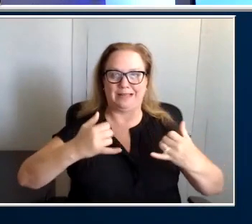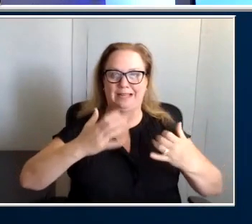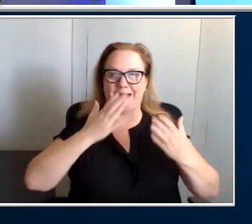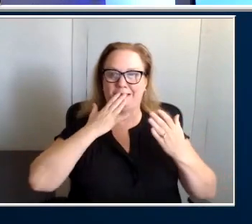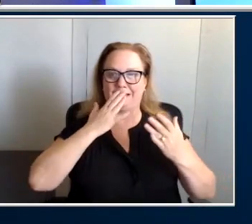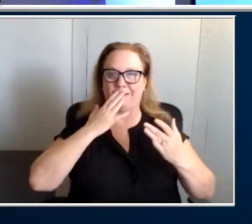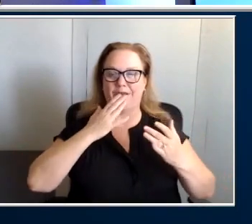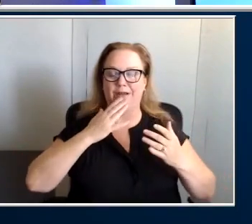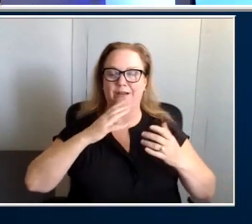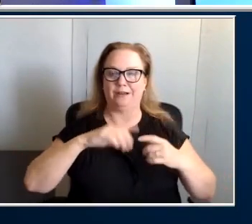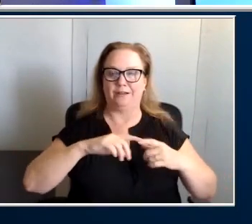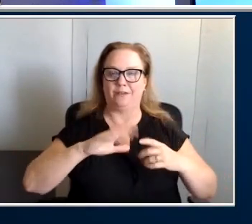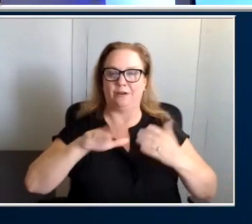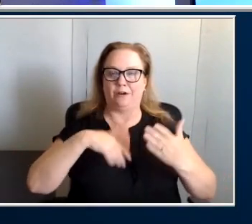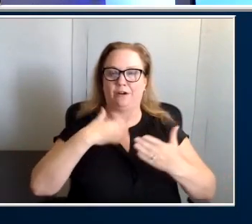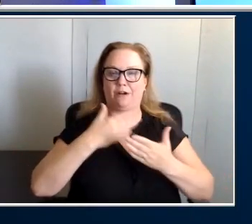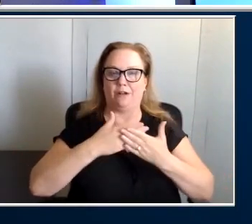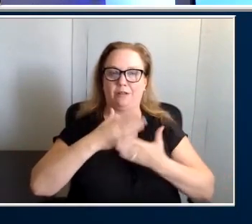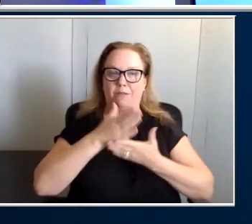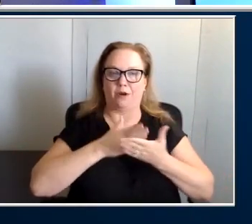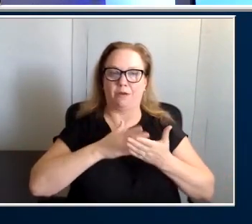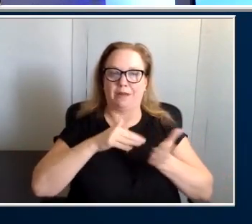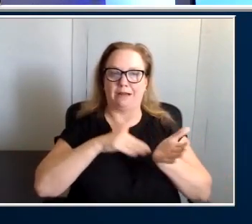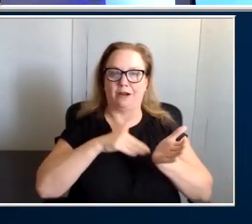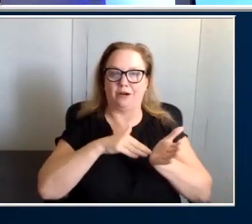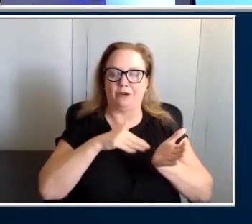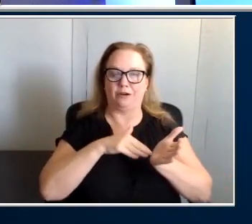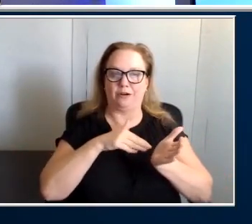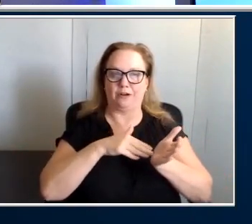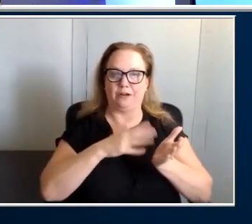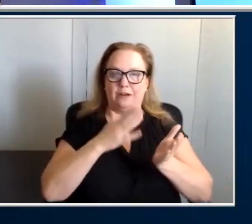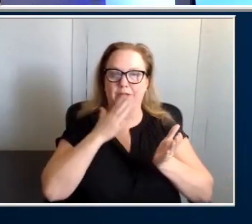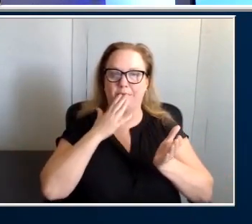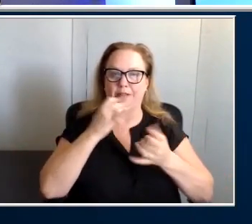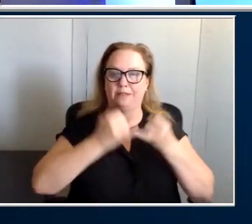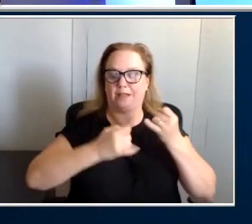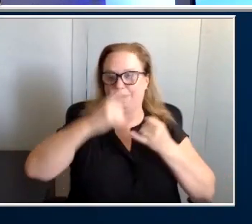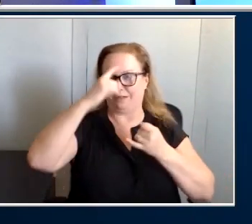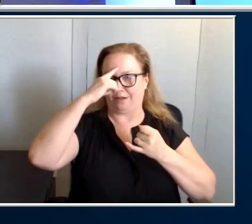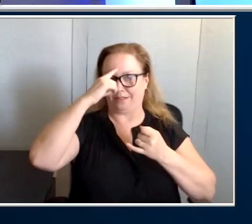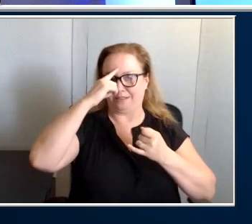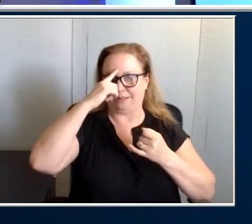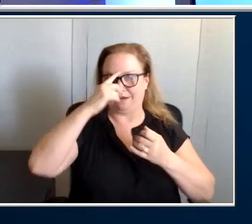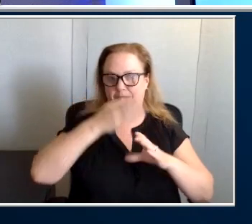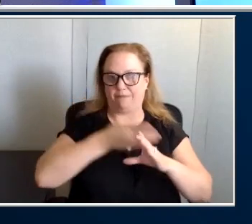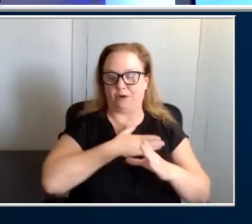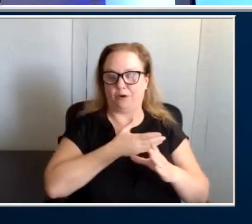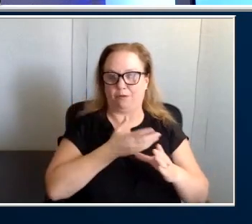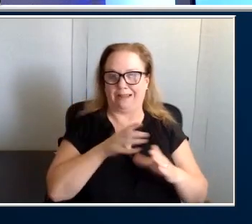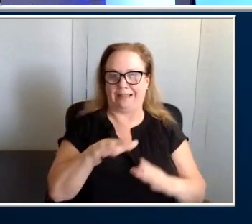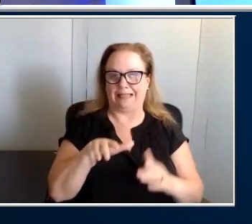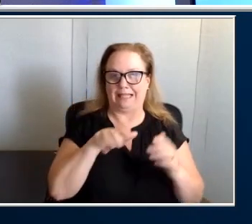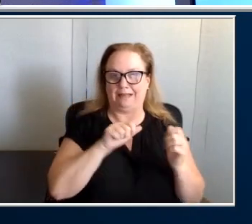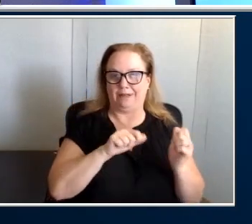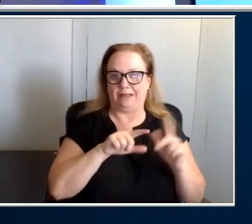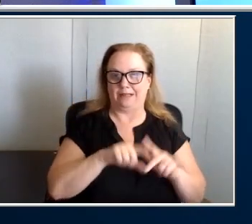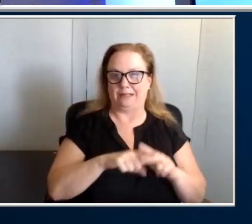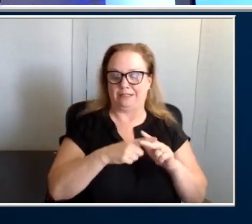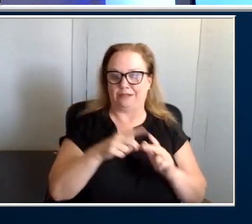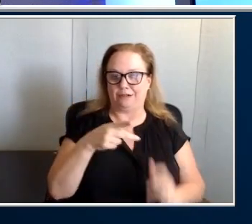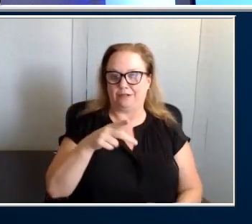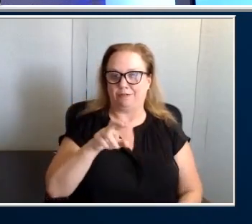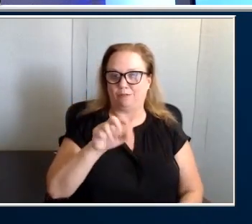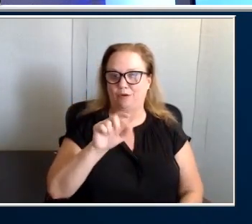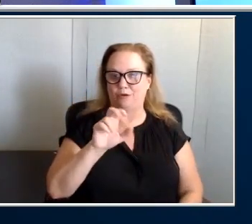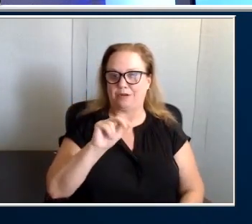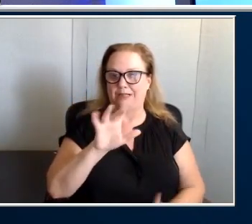for being my physician. I want to hear some final thoughts before we go. Let's start out at the Proton Center.